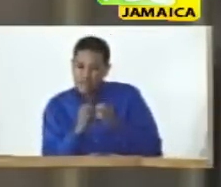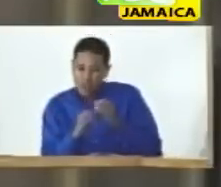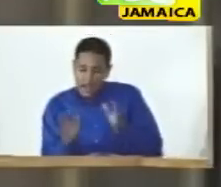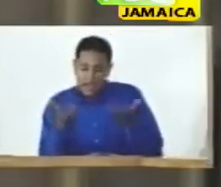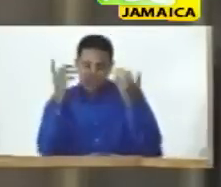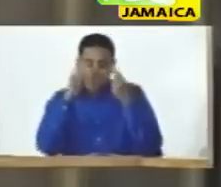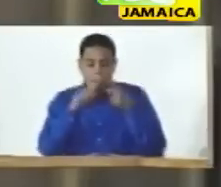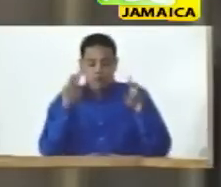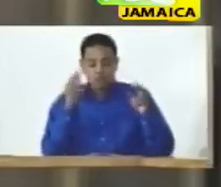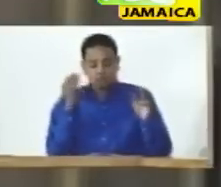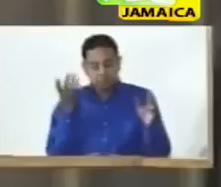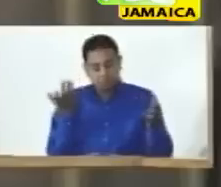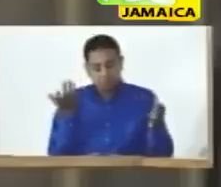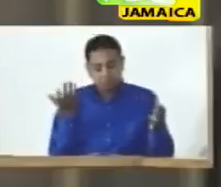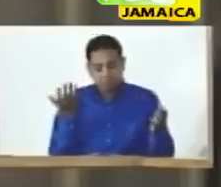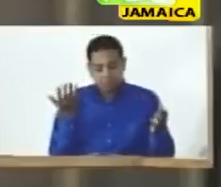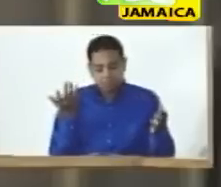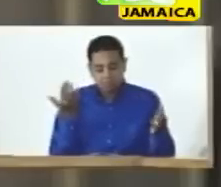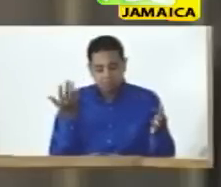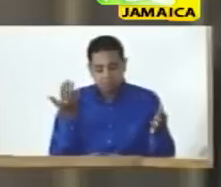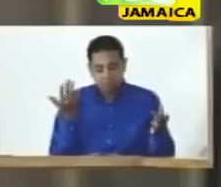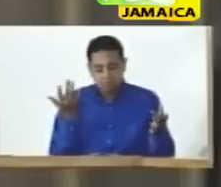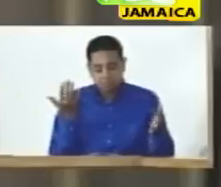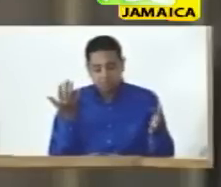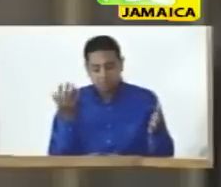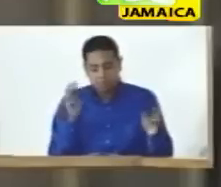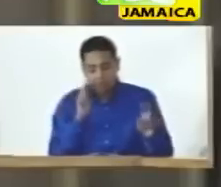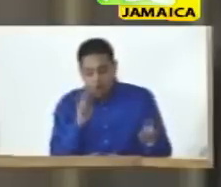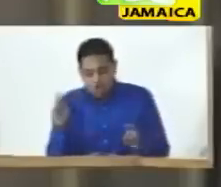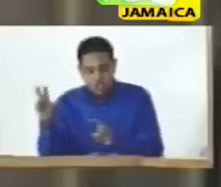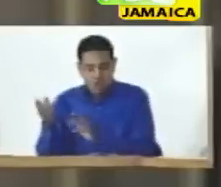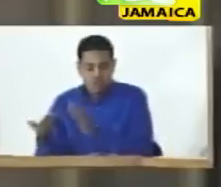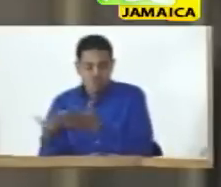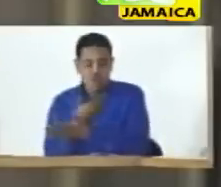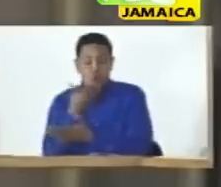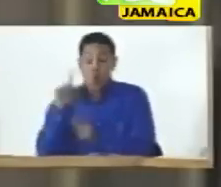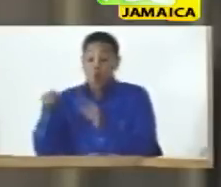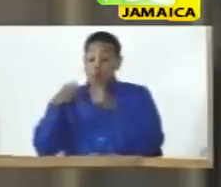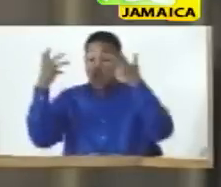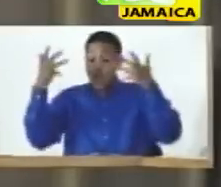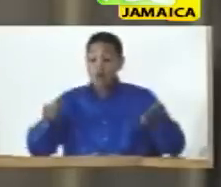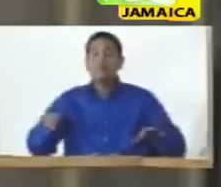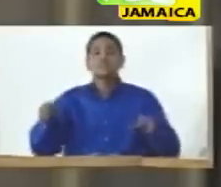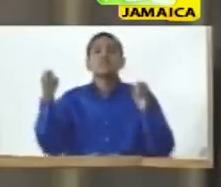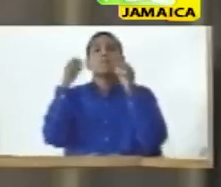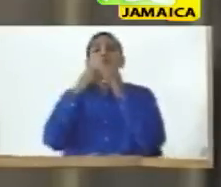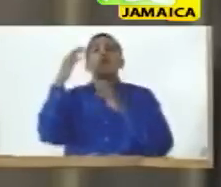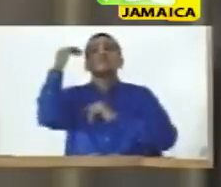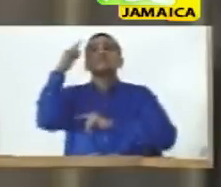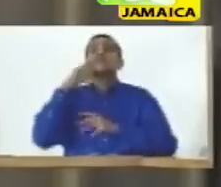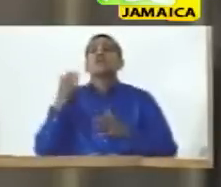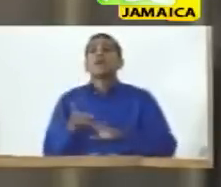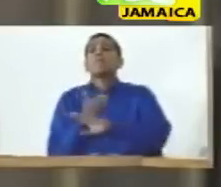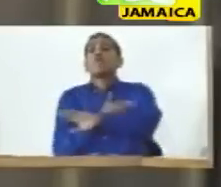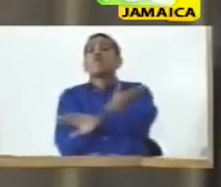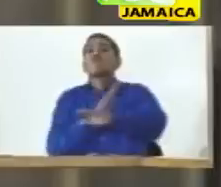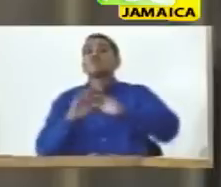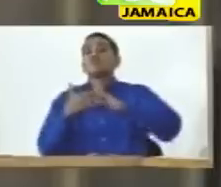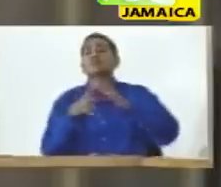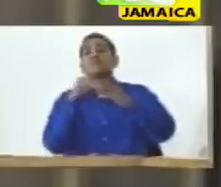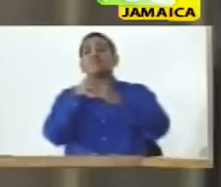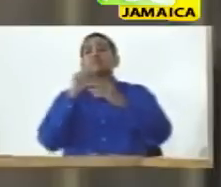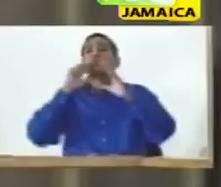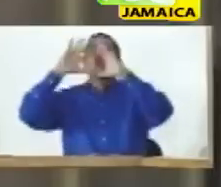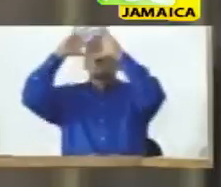monitoring work. When completed, this is expected to further improve Jamaica's standing in the